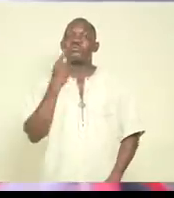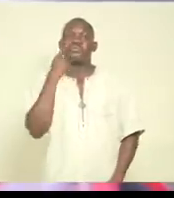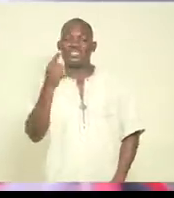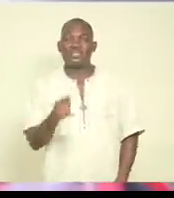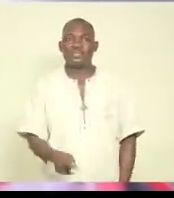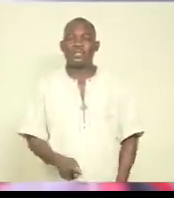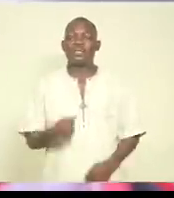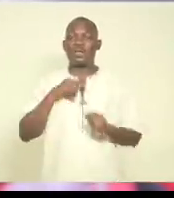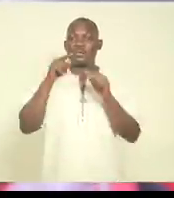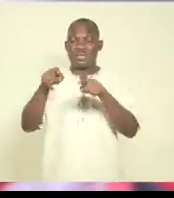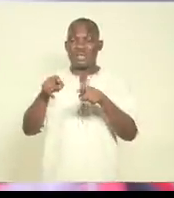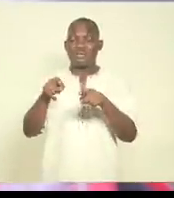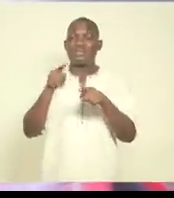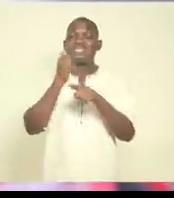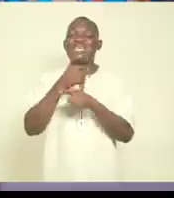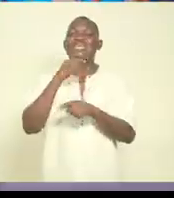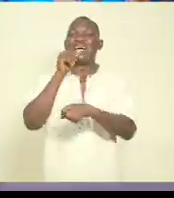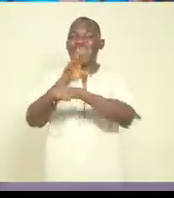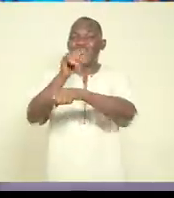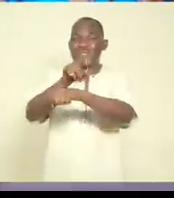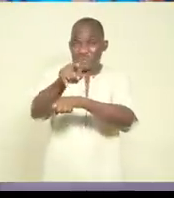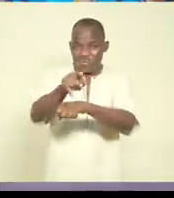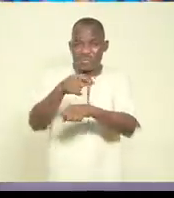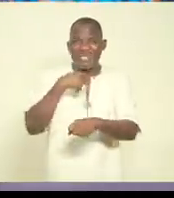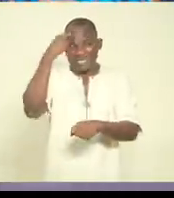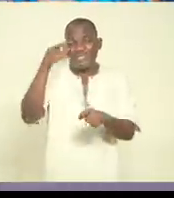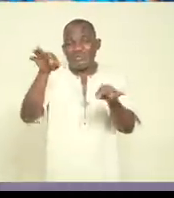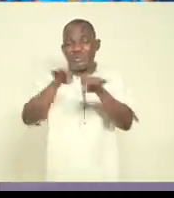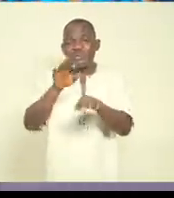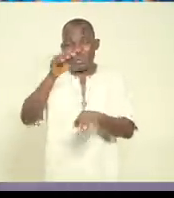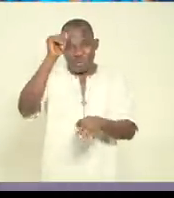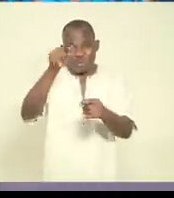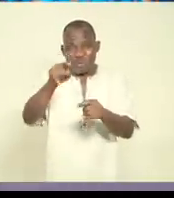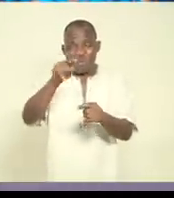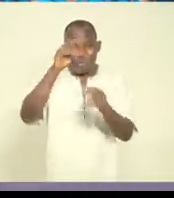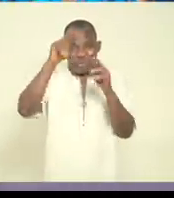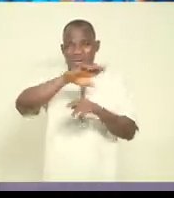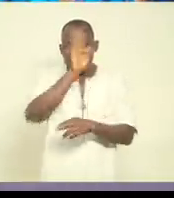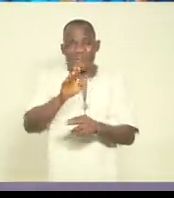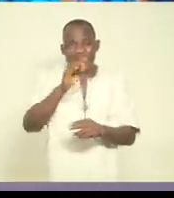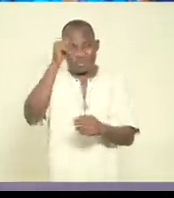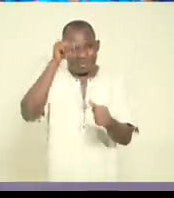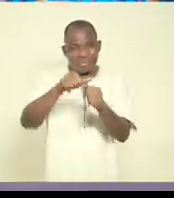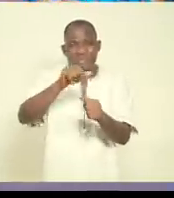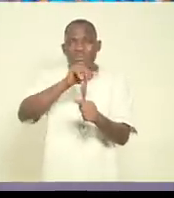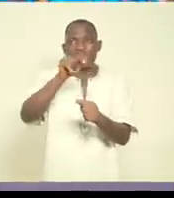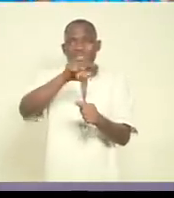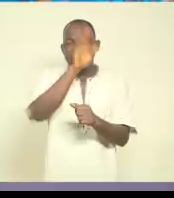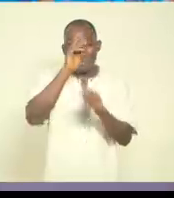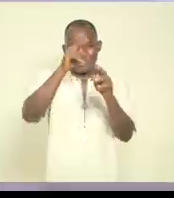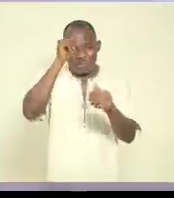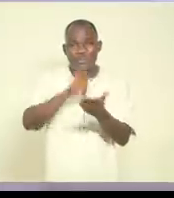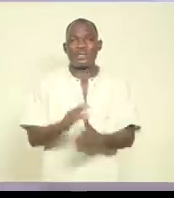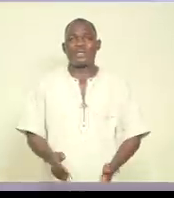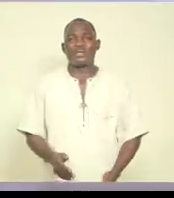are here to tame you, as it seems mean. Your husband, who you are supposed to respect, can no longer talk, tell you what to do. Oh,